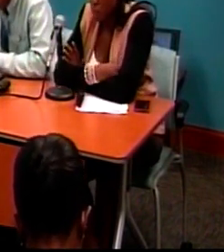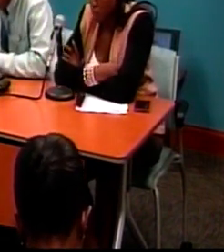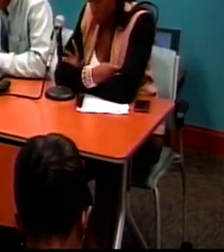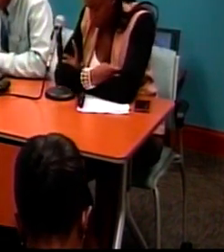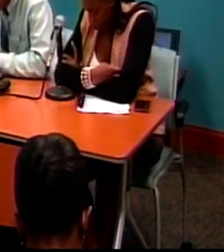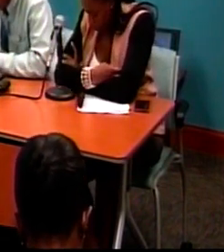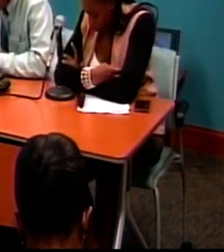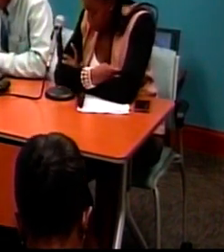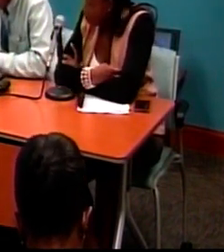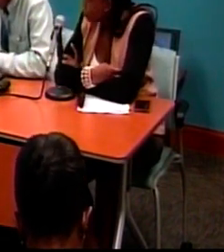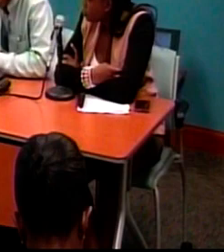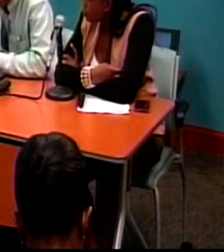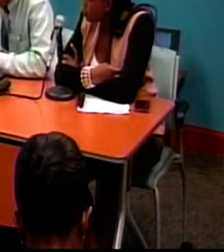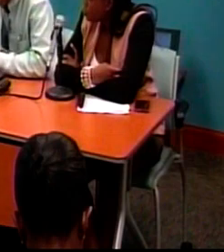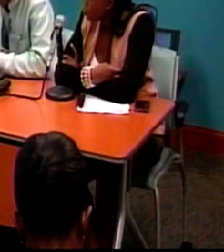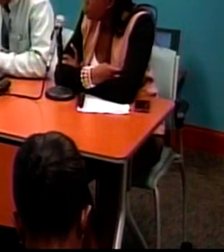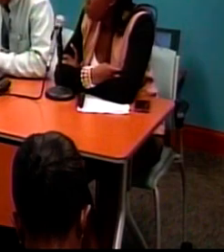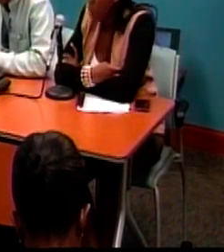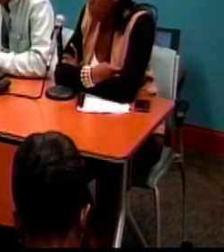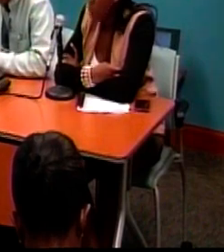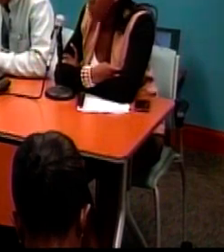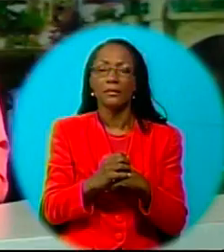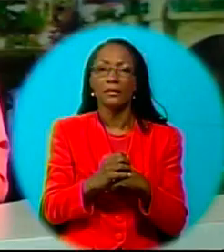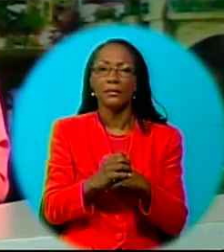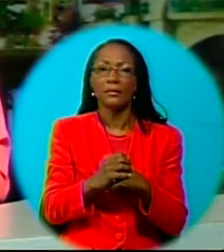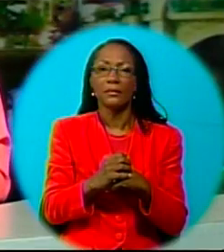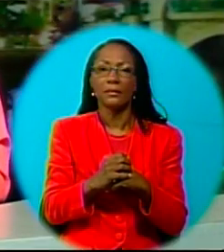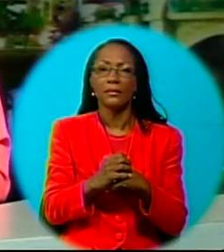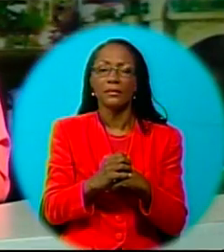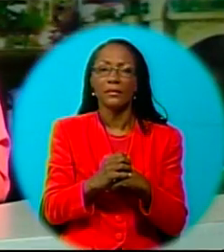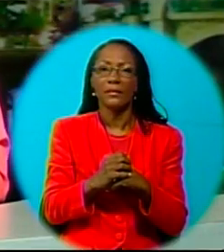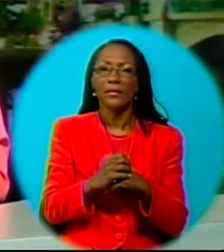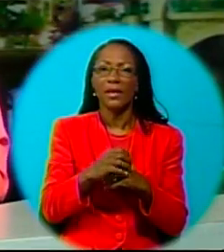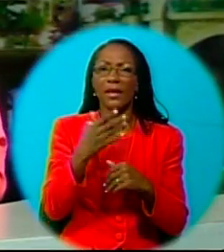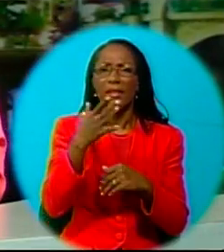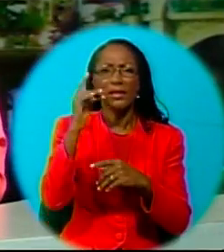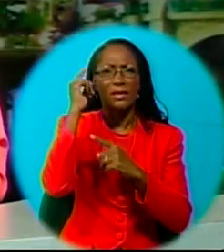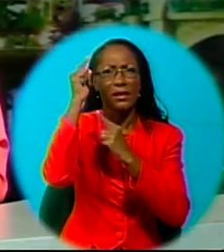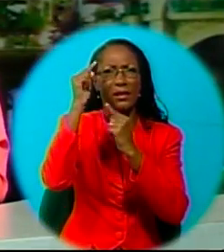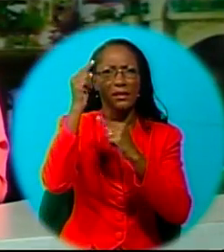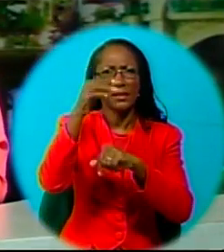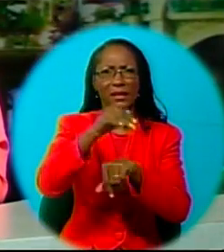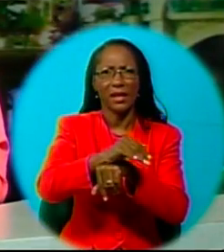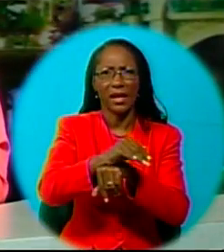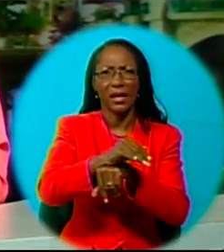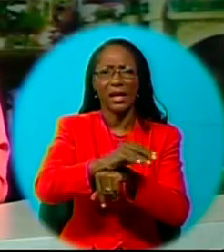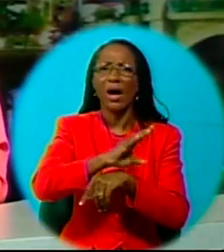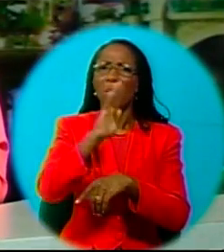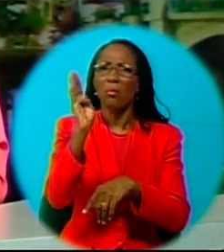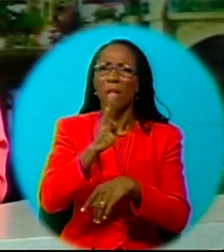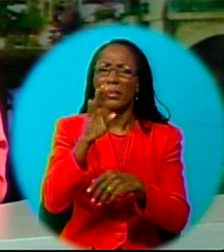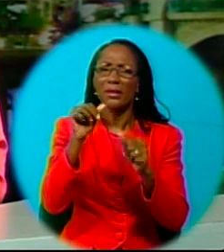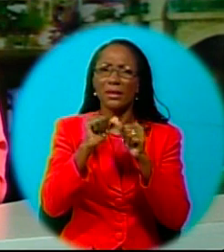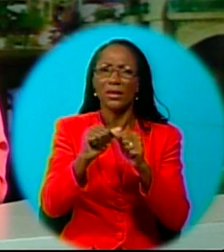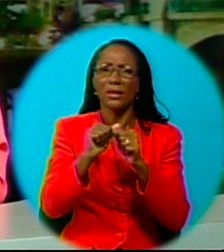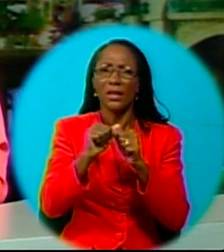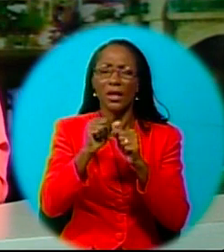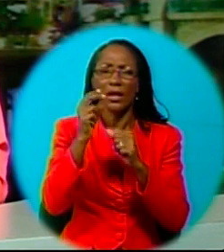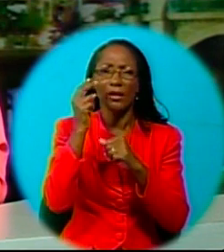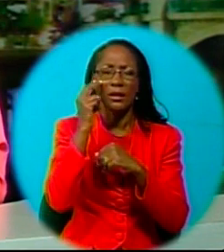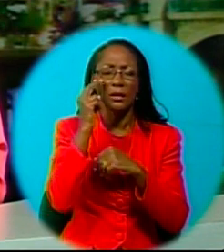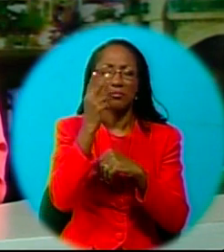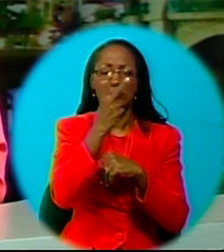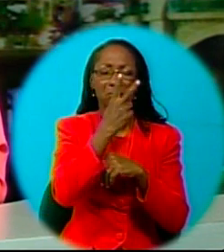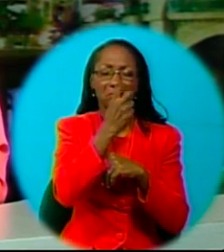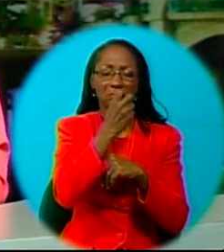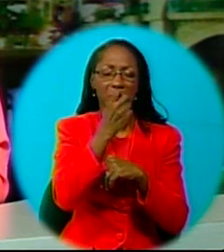There must be some penalties that you would think twice. There's a concern tonight that Barbadians continue to turn a blind eye to